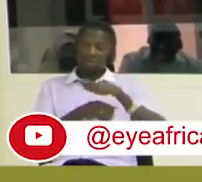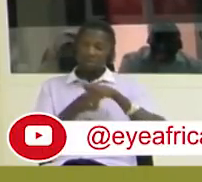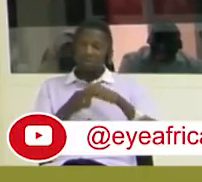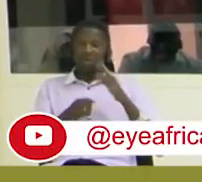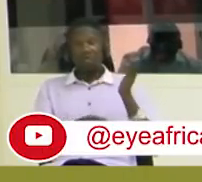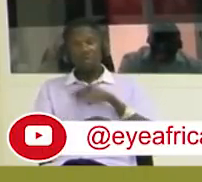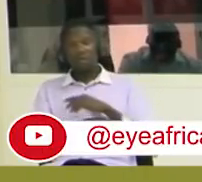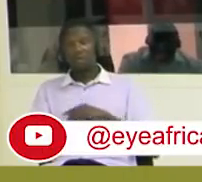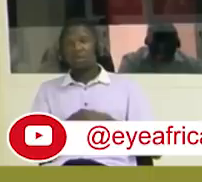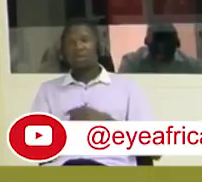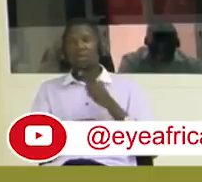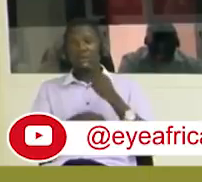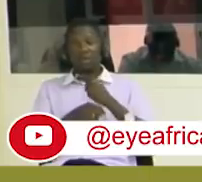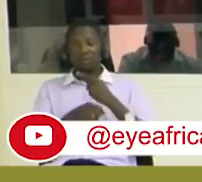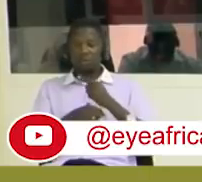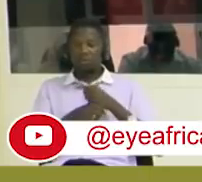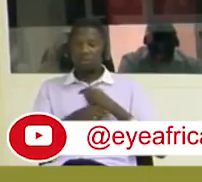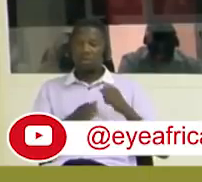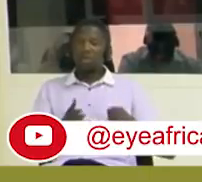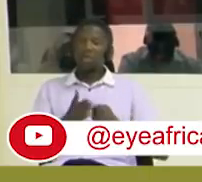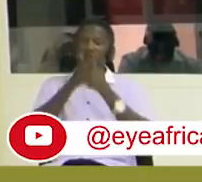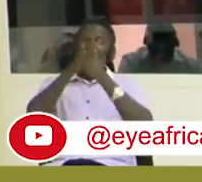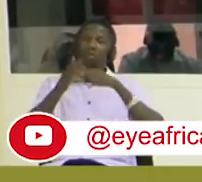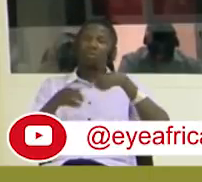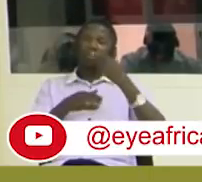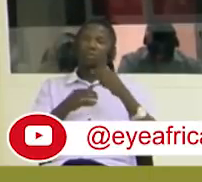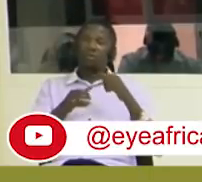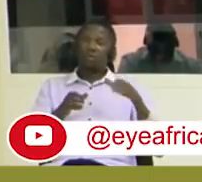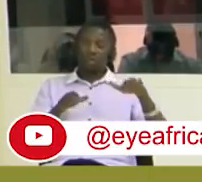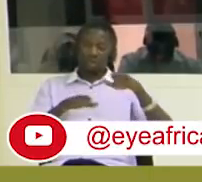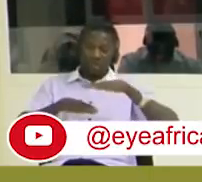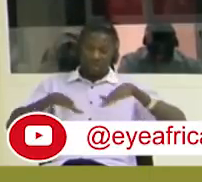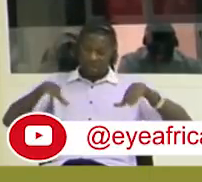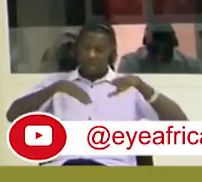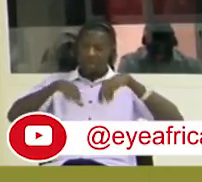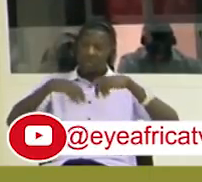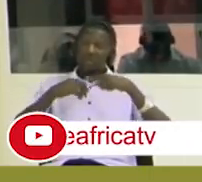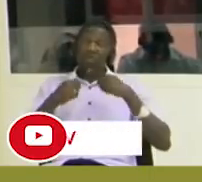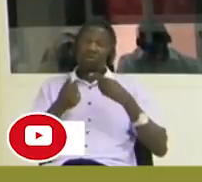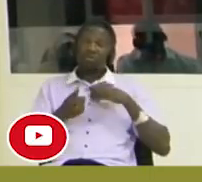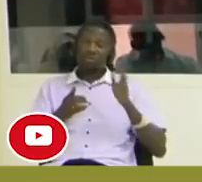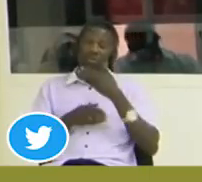that Gambia was being attacked from the sea. They should go and patrol.